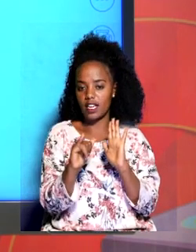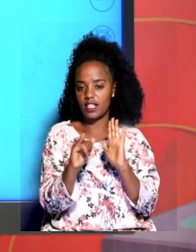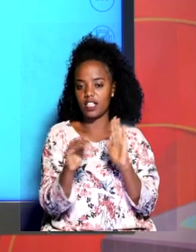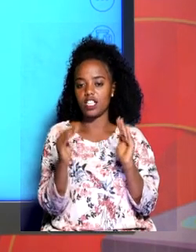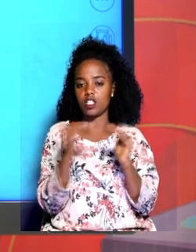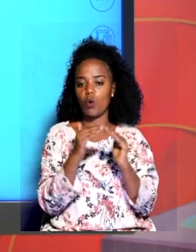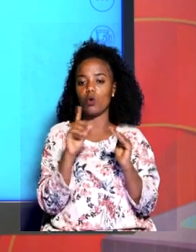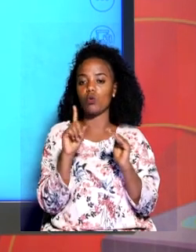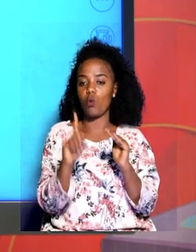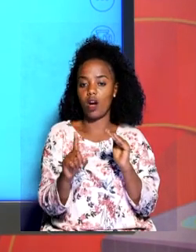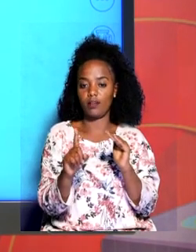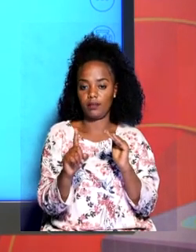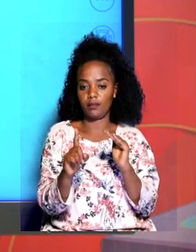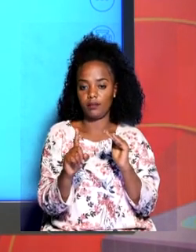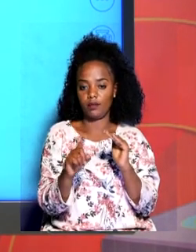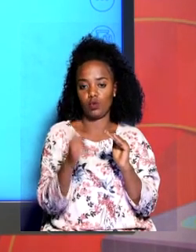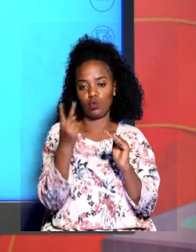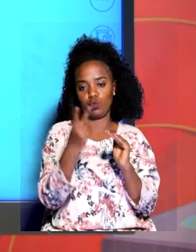is equal to 1.